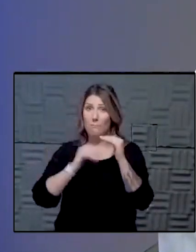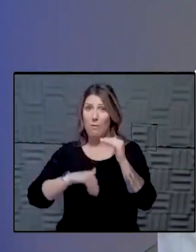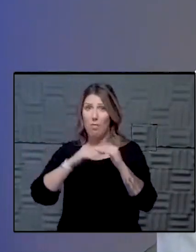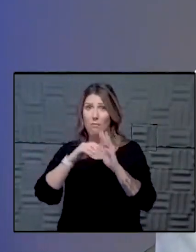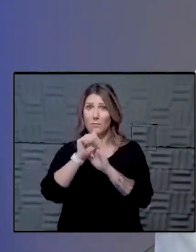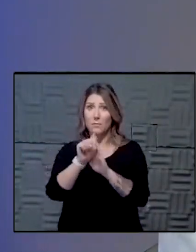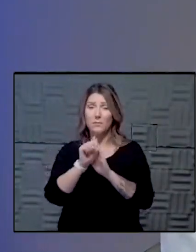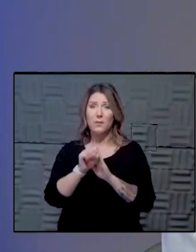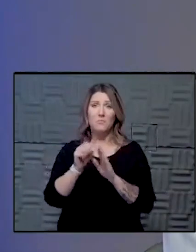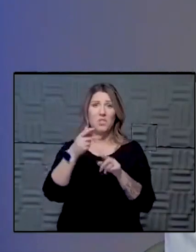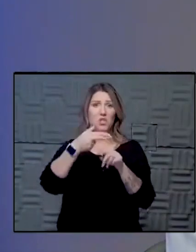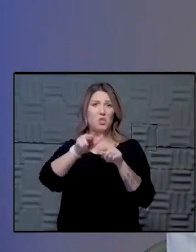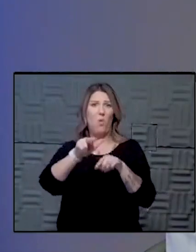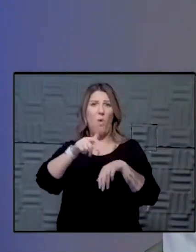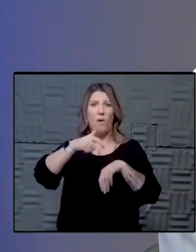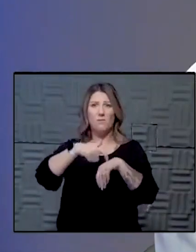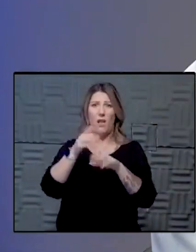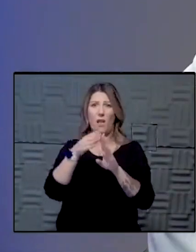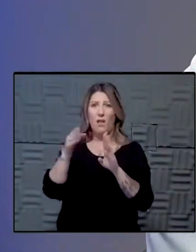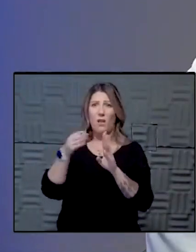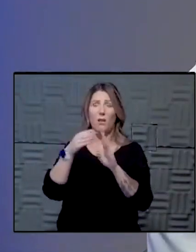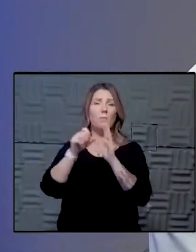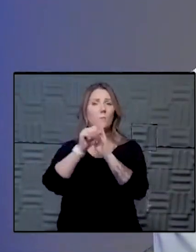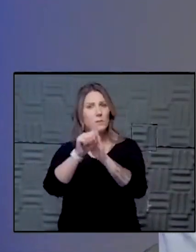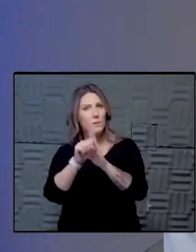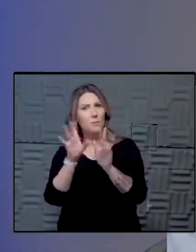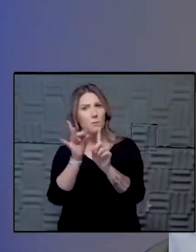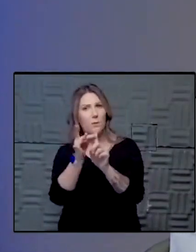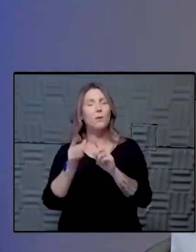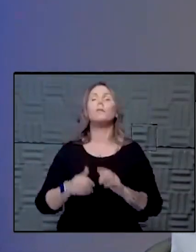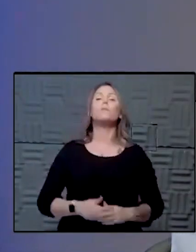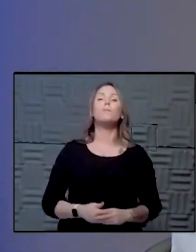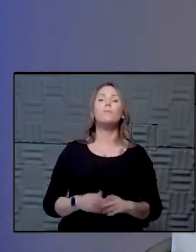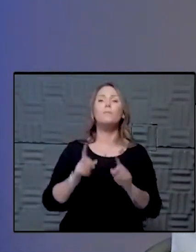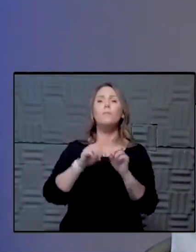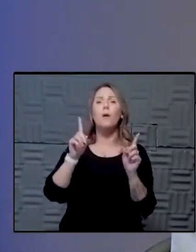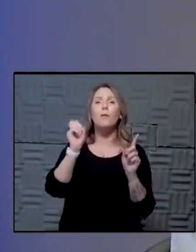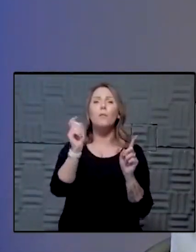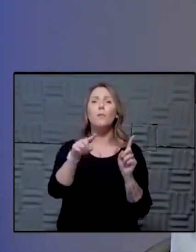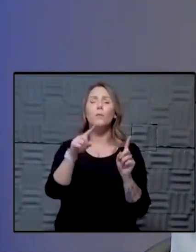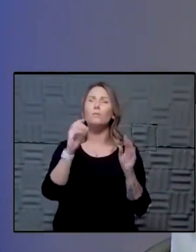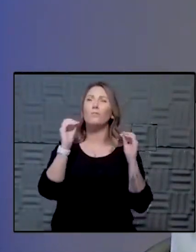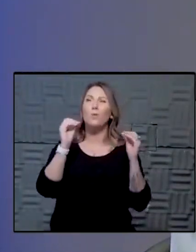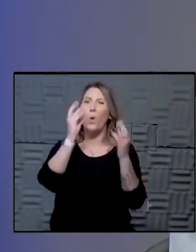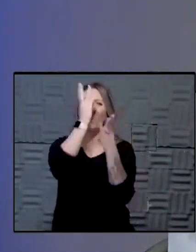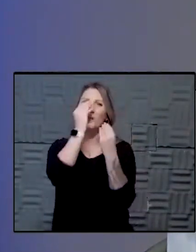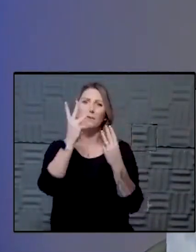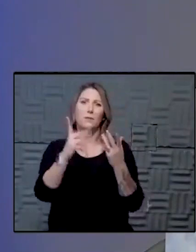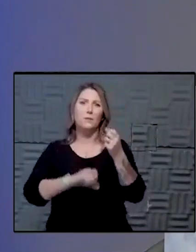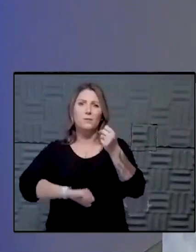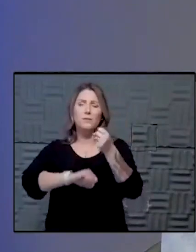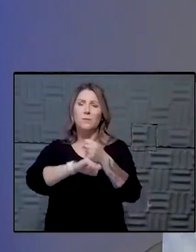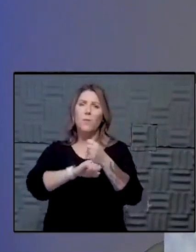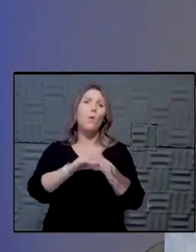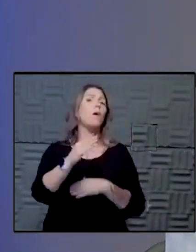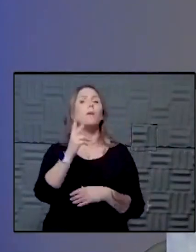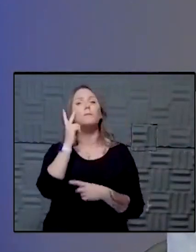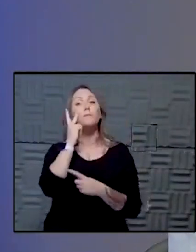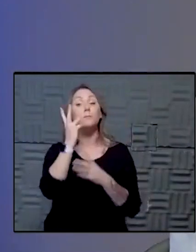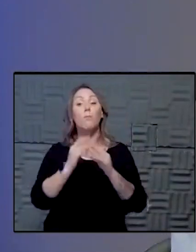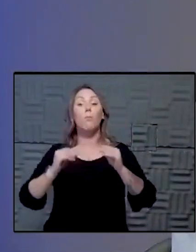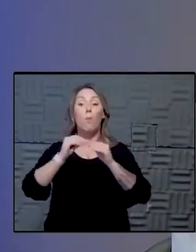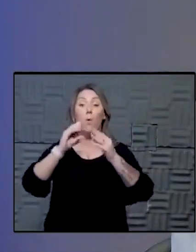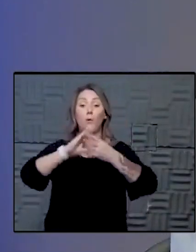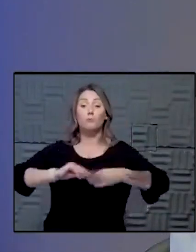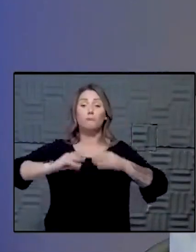a shorter duration of those symptoms, but I don't think that question there's been any data to support. I've seen more stories, at